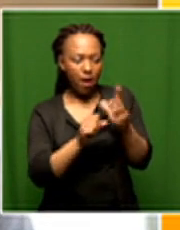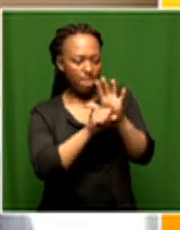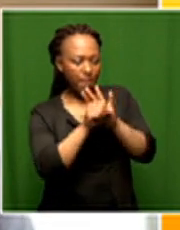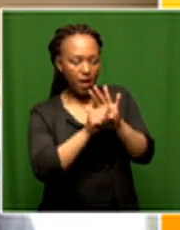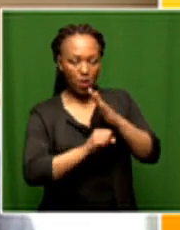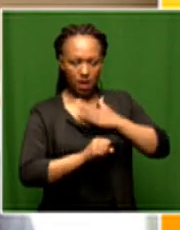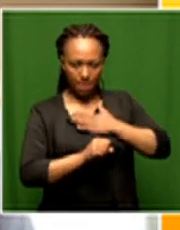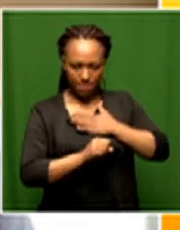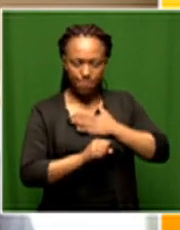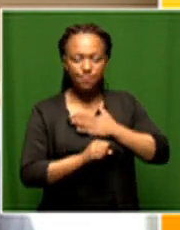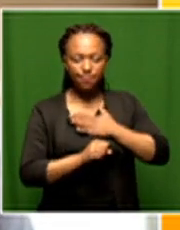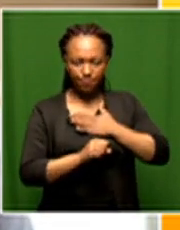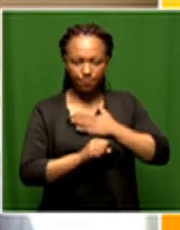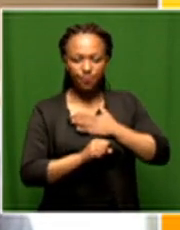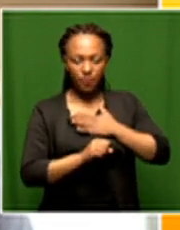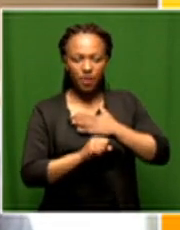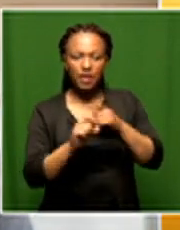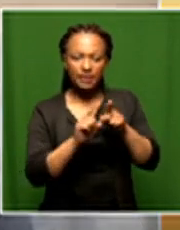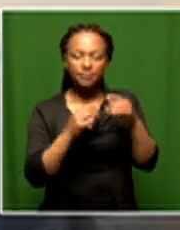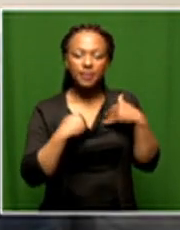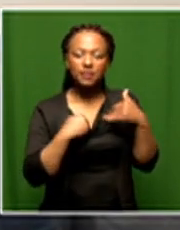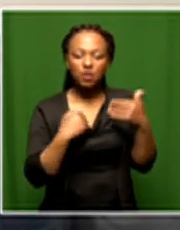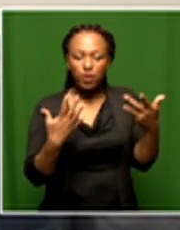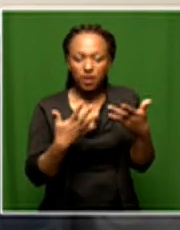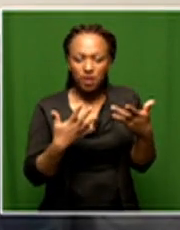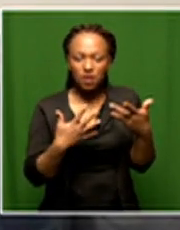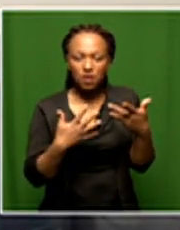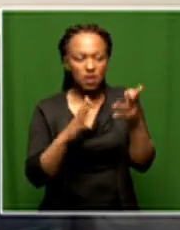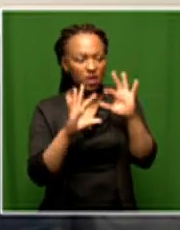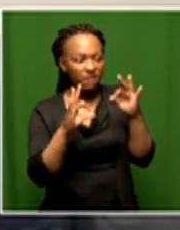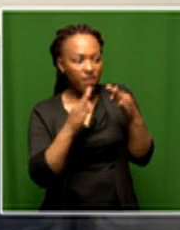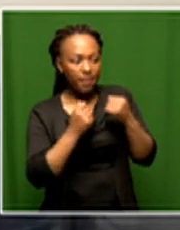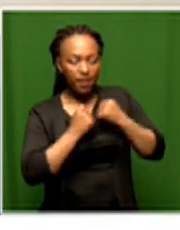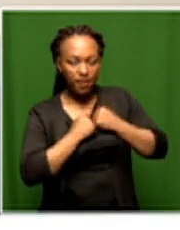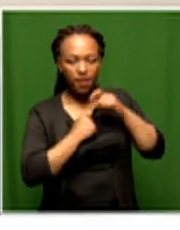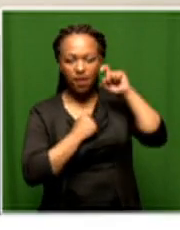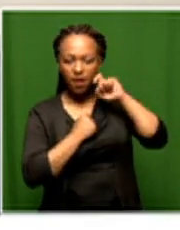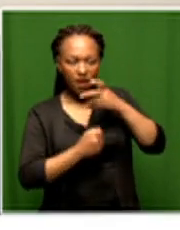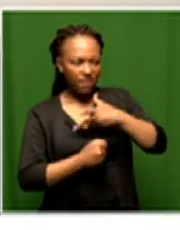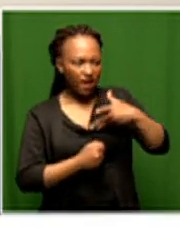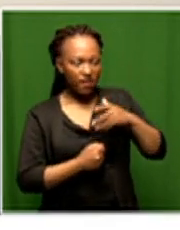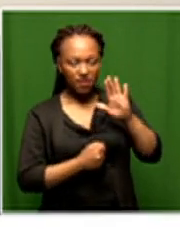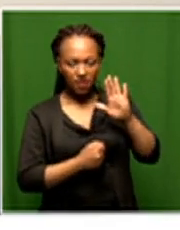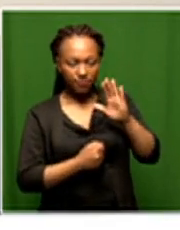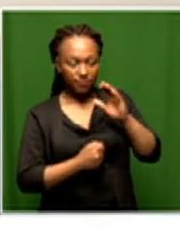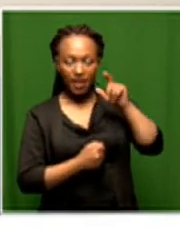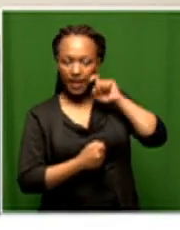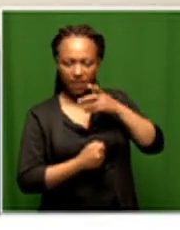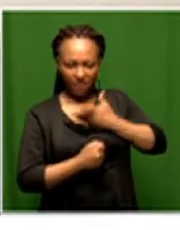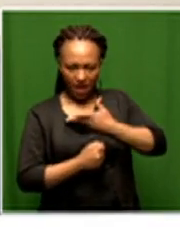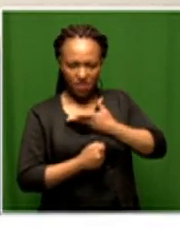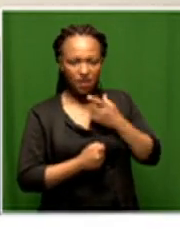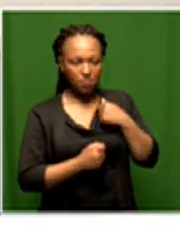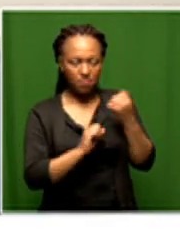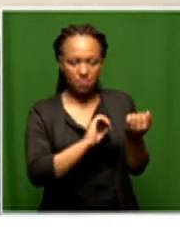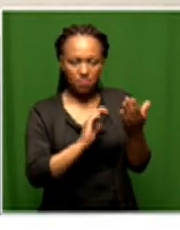background. So obviously it started off from our family, our grandfather being the one who, our late grandfather being the